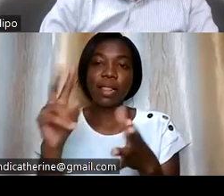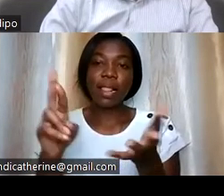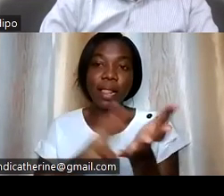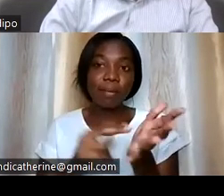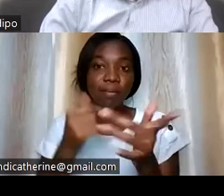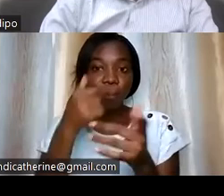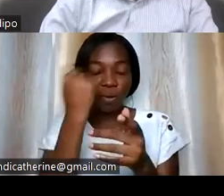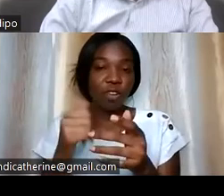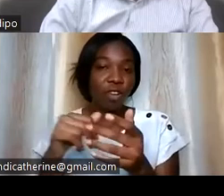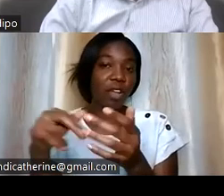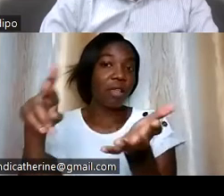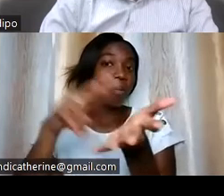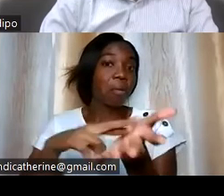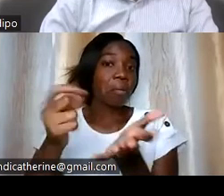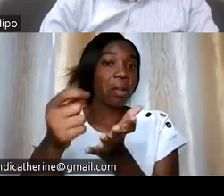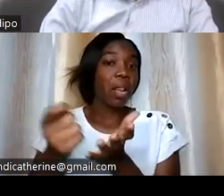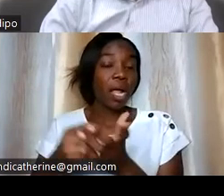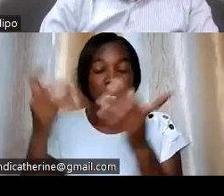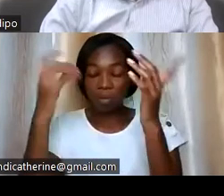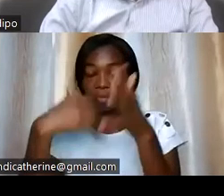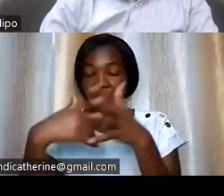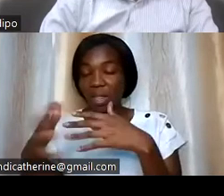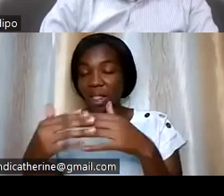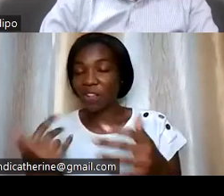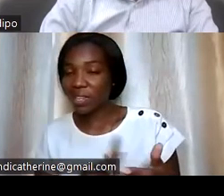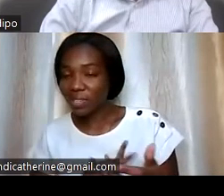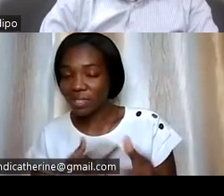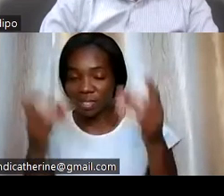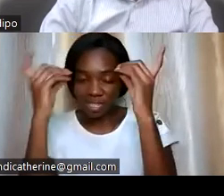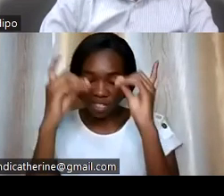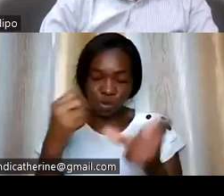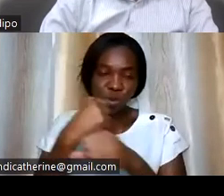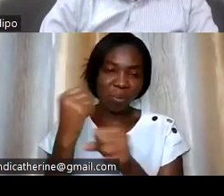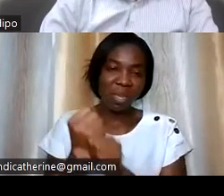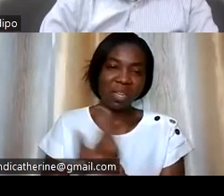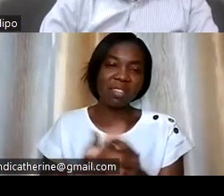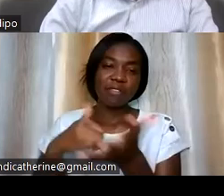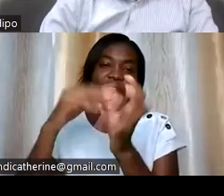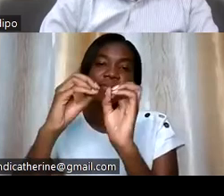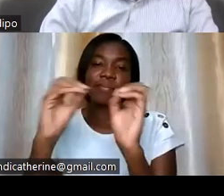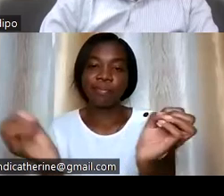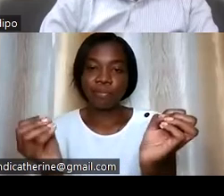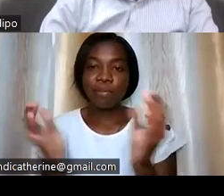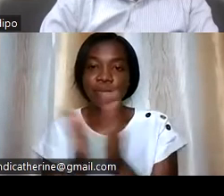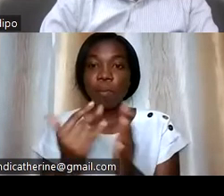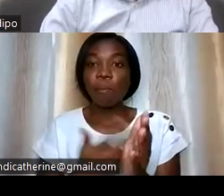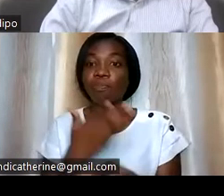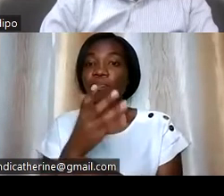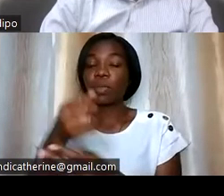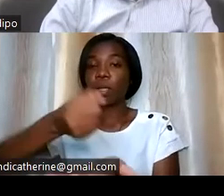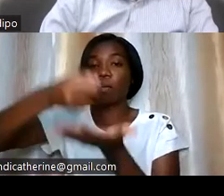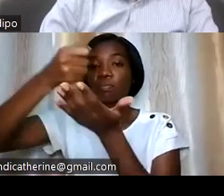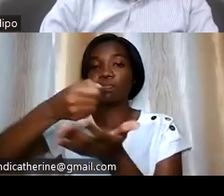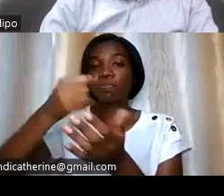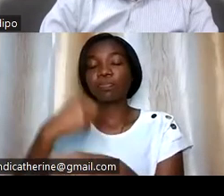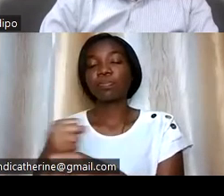us. Decisions are sometimes made without us. And then here you are, budgets have been made in proposals and